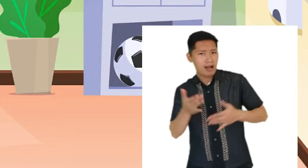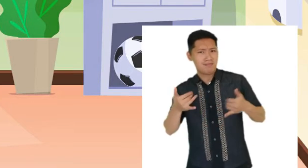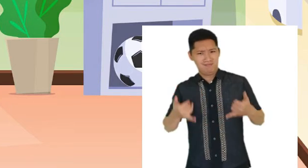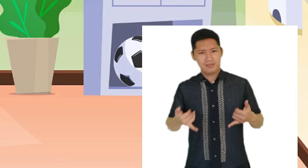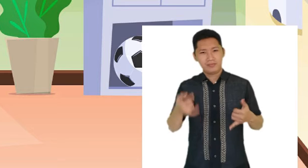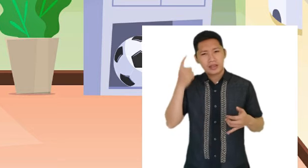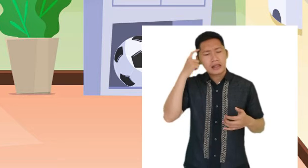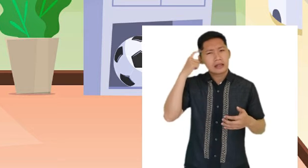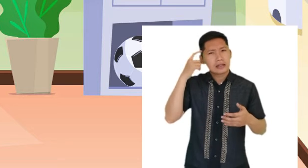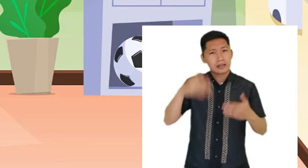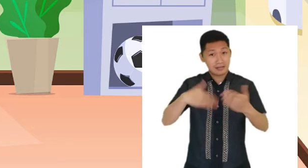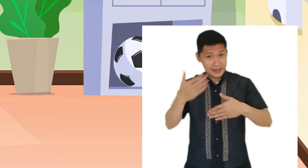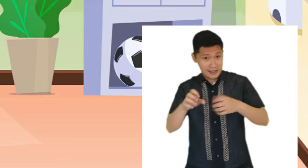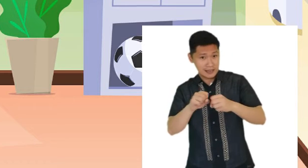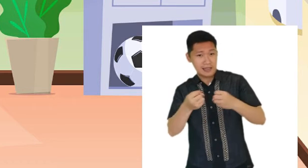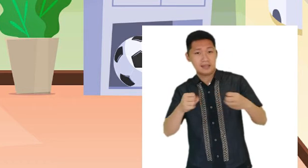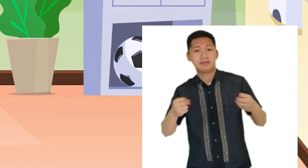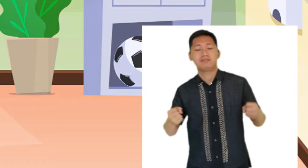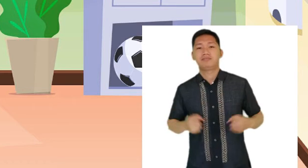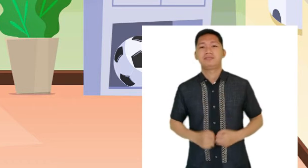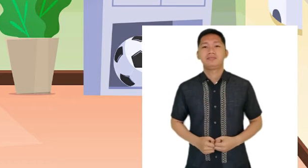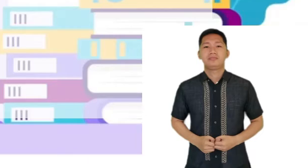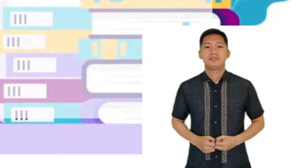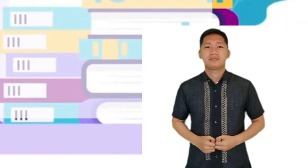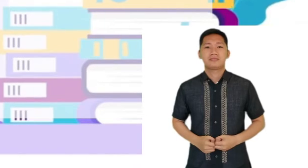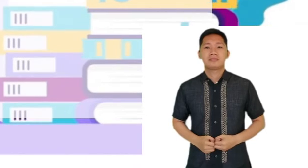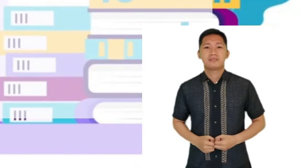Alright, let us analyze the next sentence.